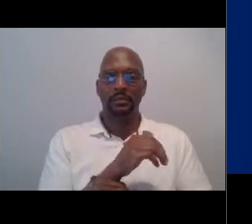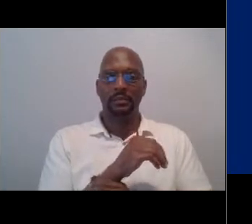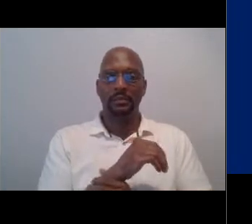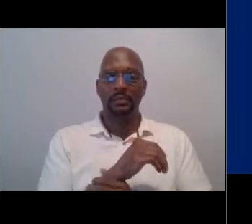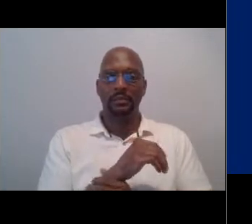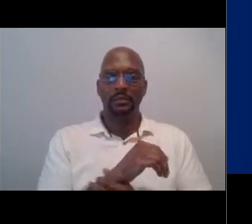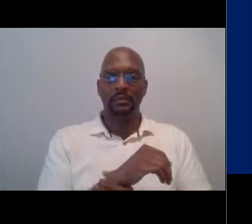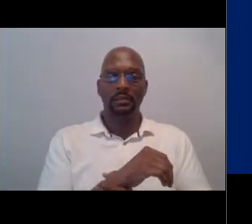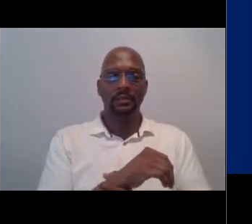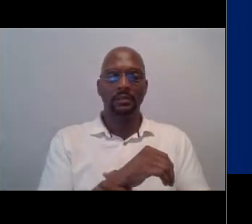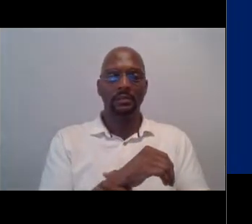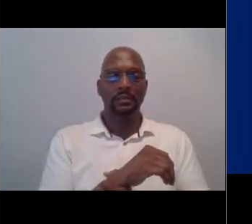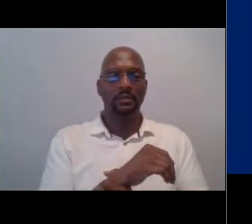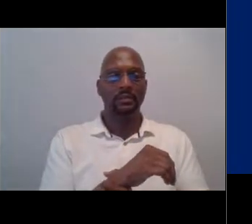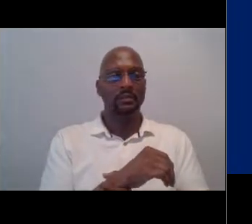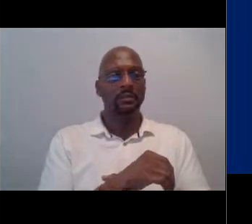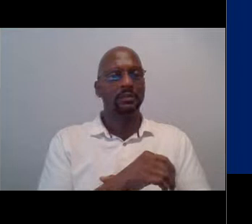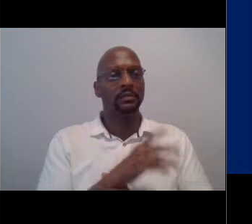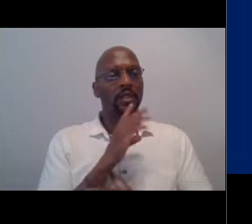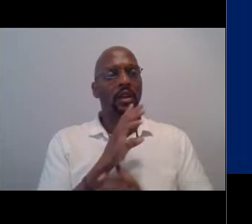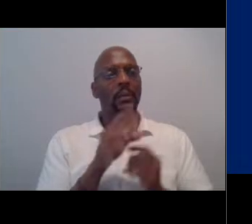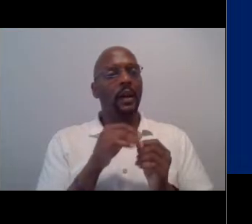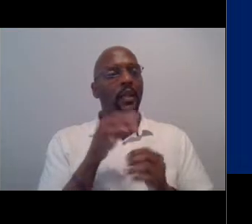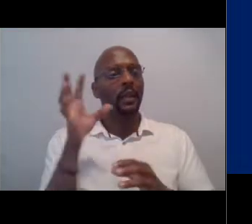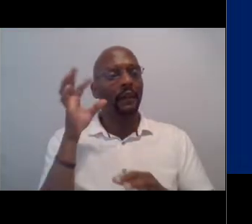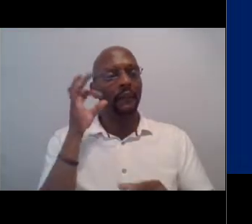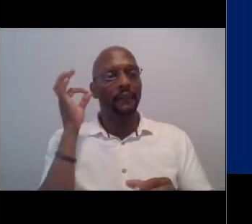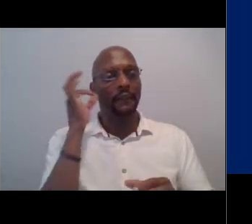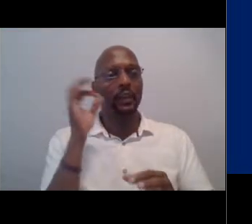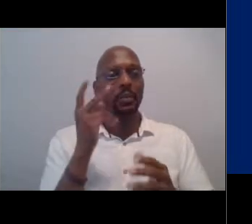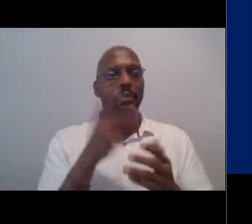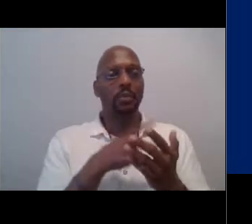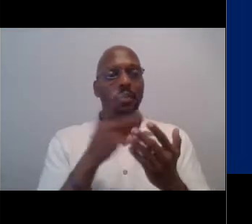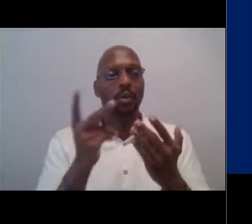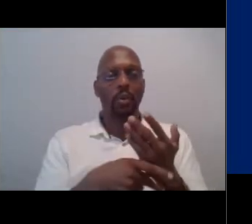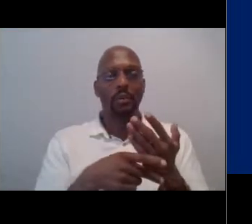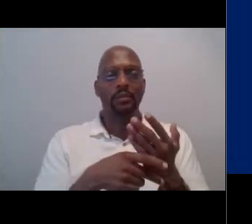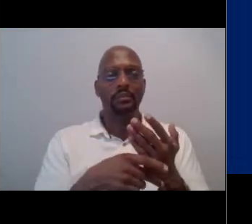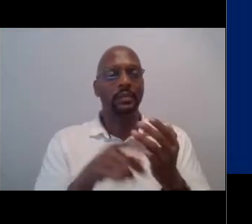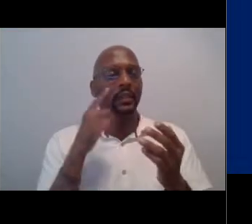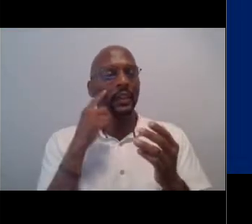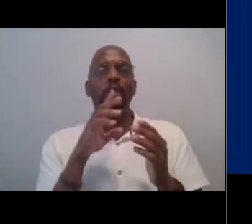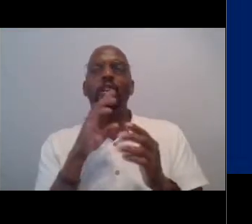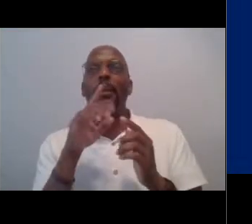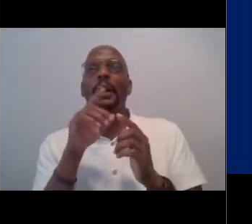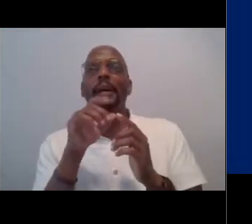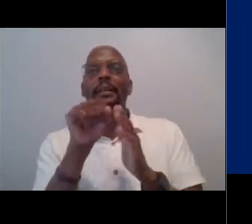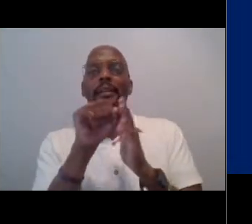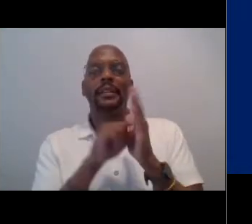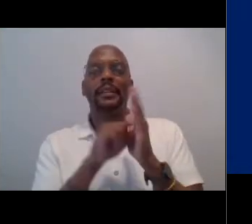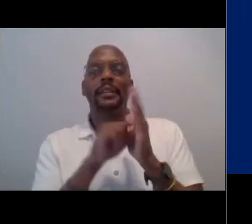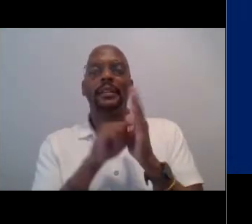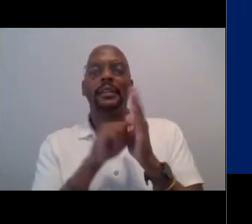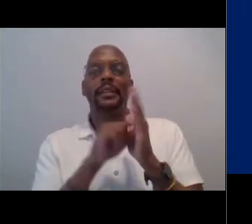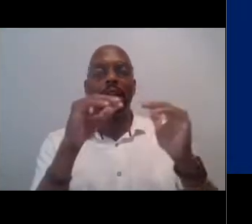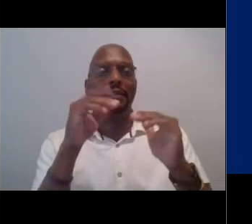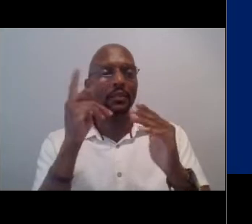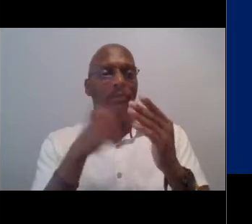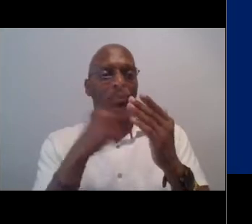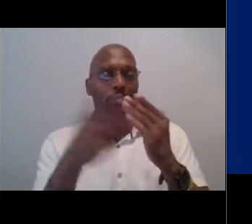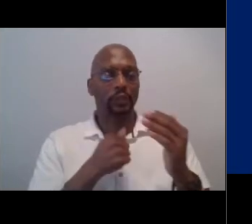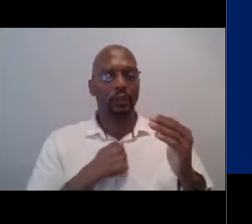Correct. Yeah. So Justice 40 is at the federal program, and I think the program you're talking about is at the state level. Okay. My